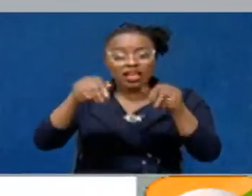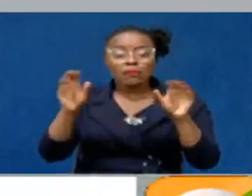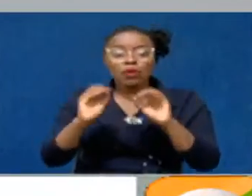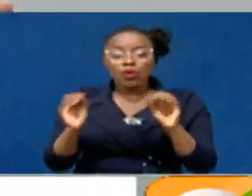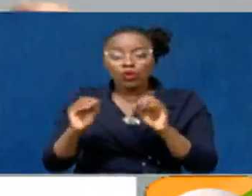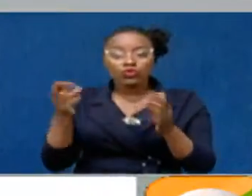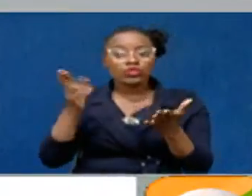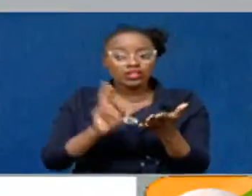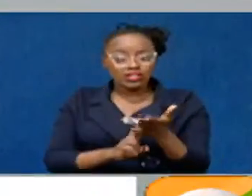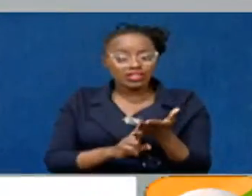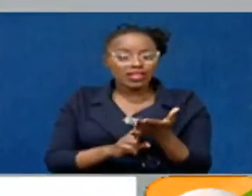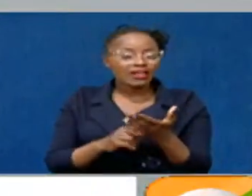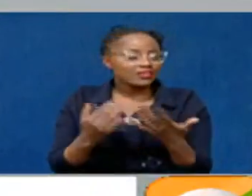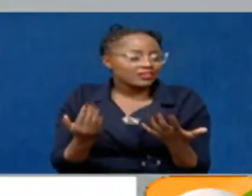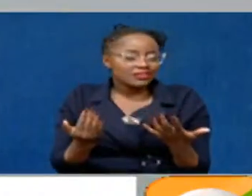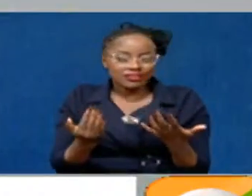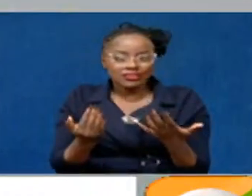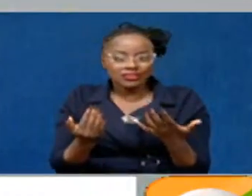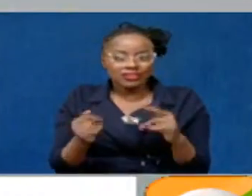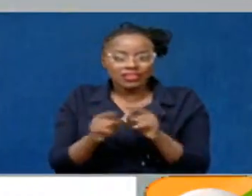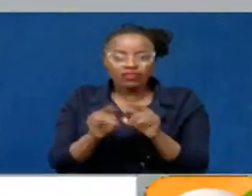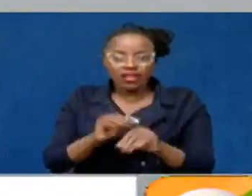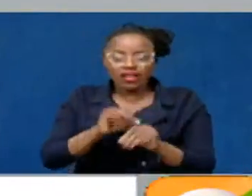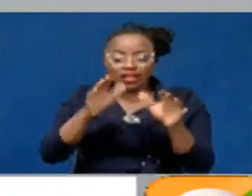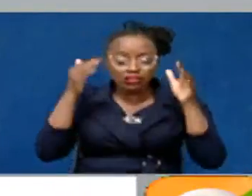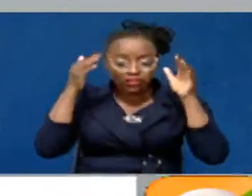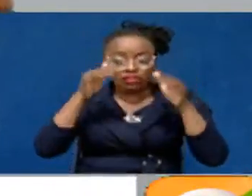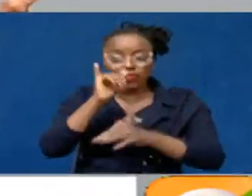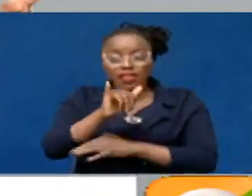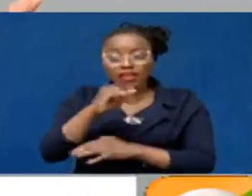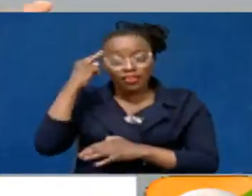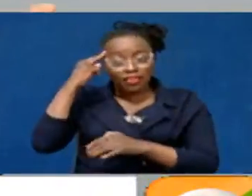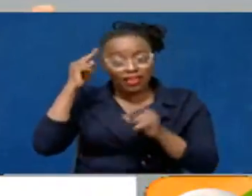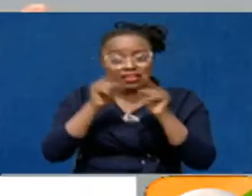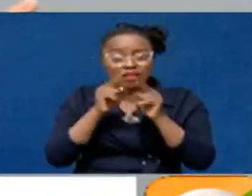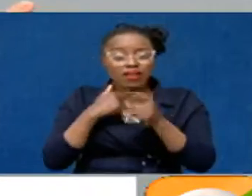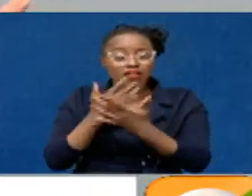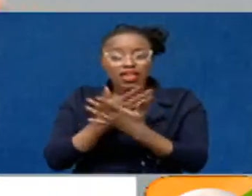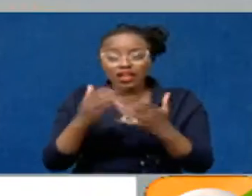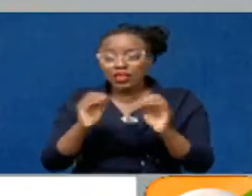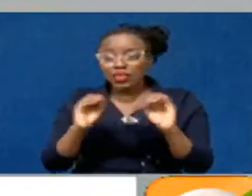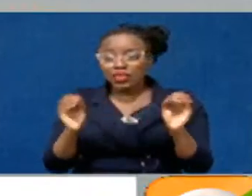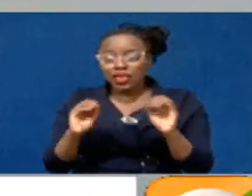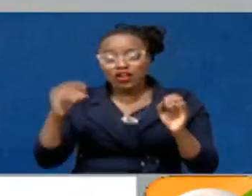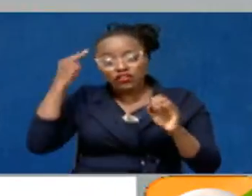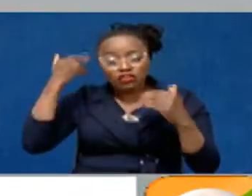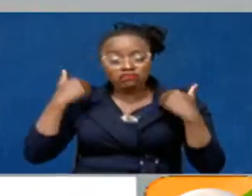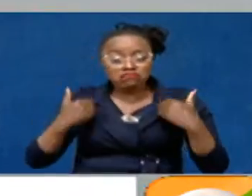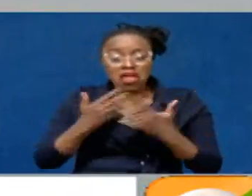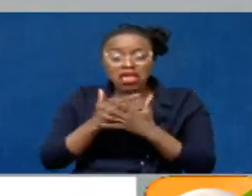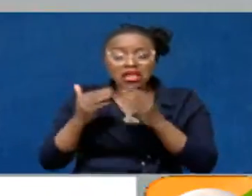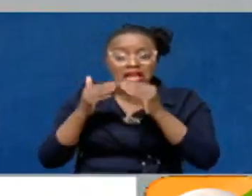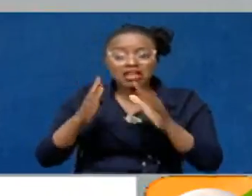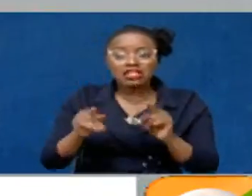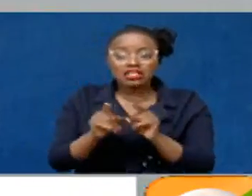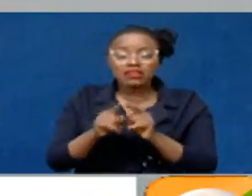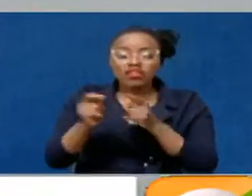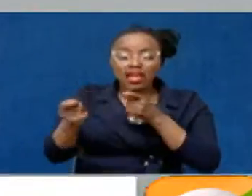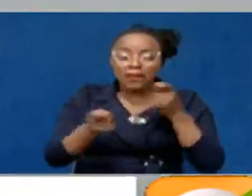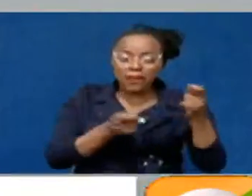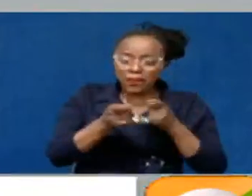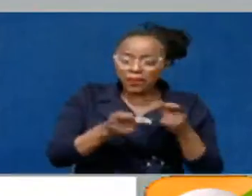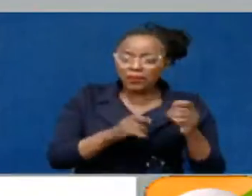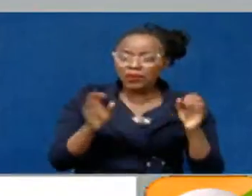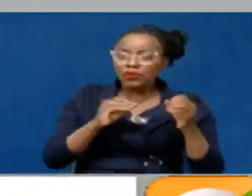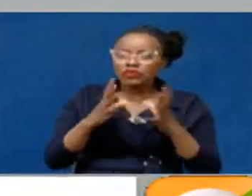to register. Are clearly looking at this and thinking, I don't think there's anything in this for me, and none of these leaders are attractive enough for me